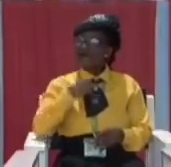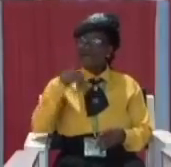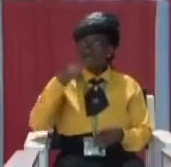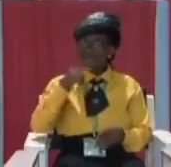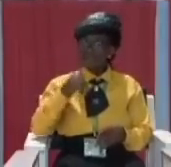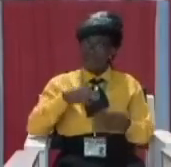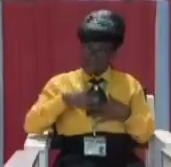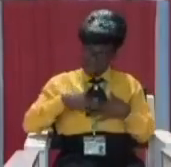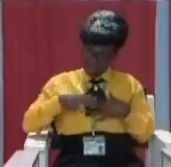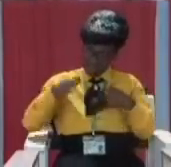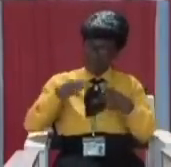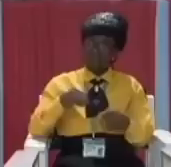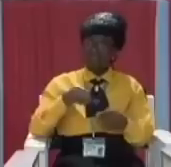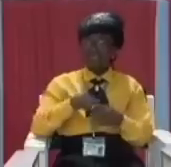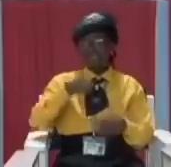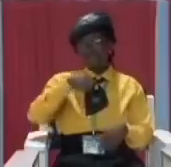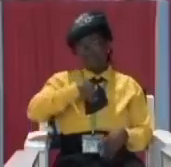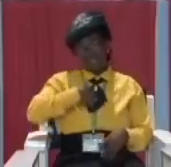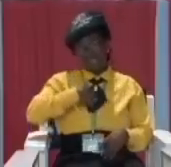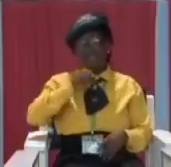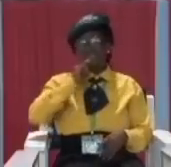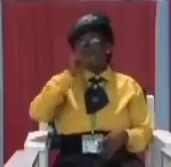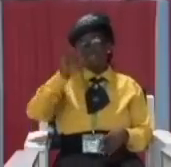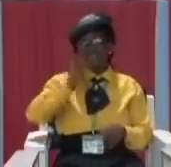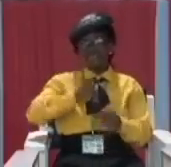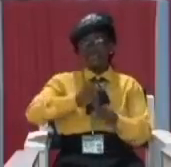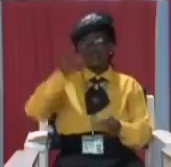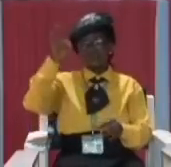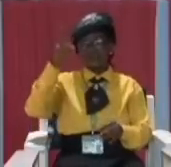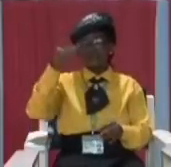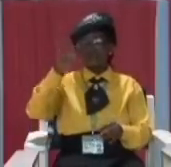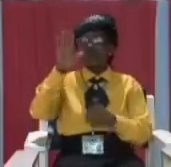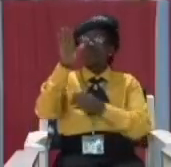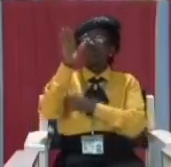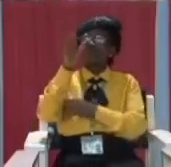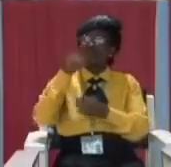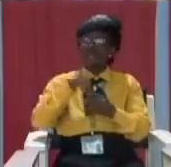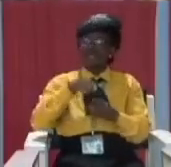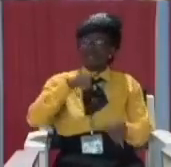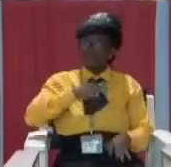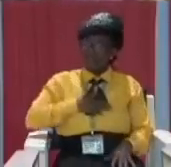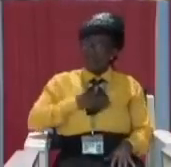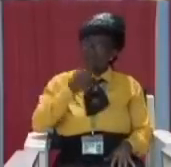is the Spirit of God in my nostrils.